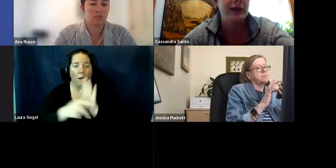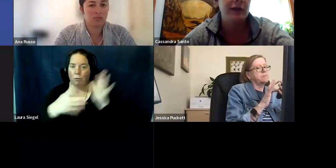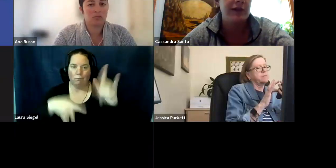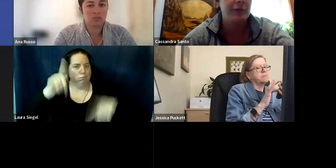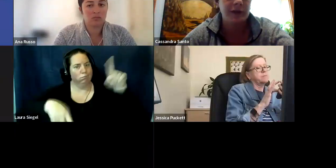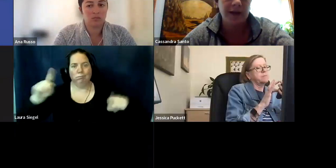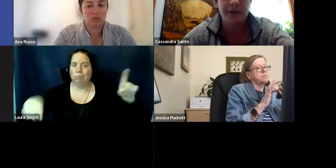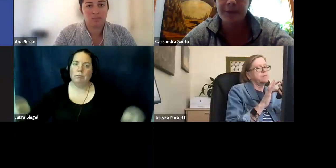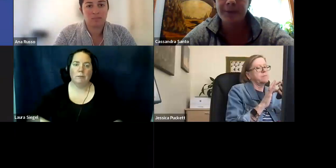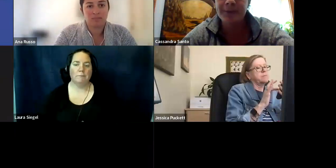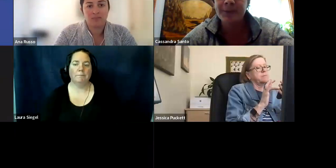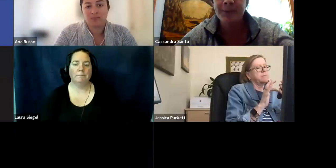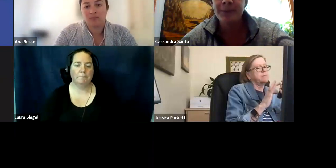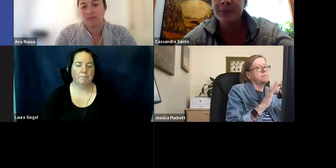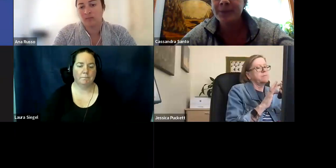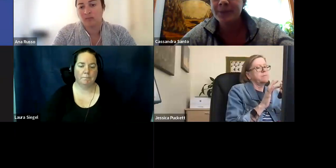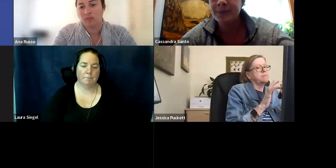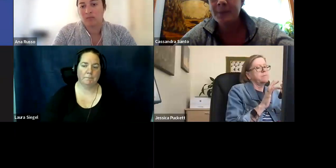to school and classroom to classroom.